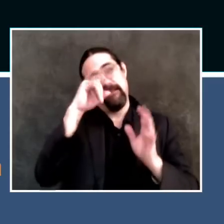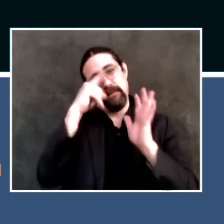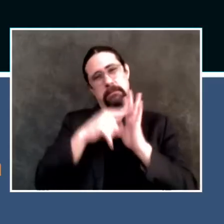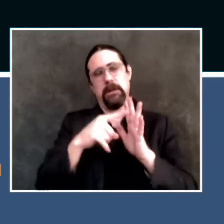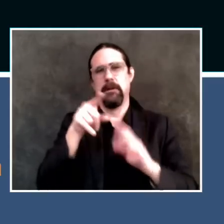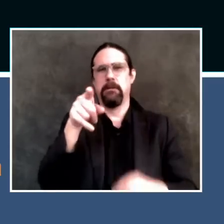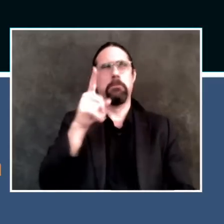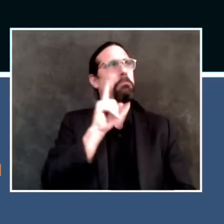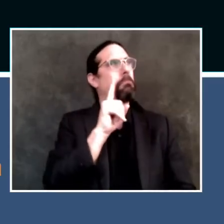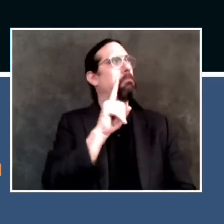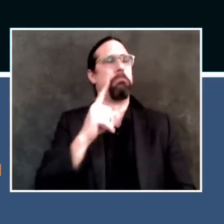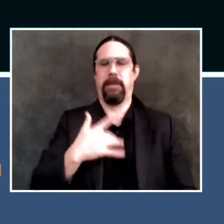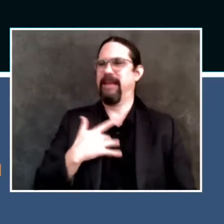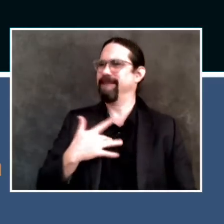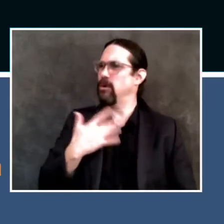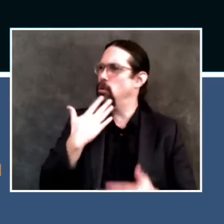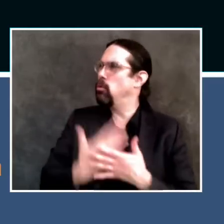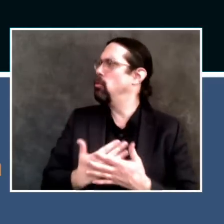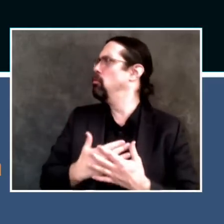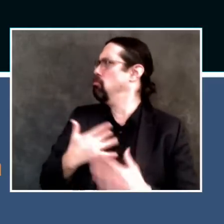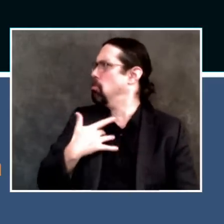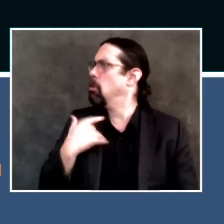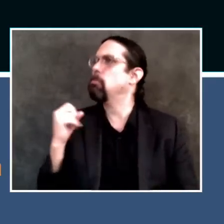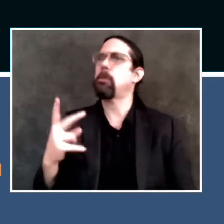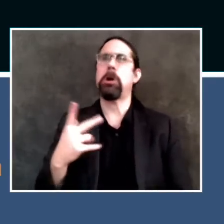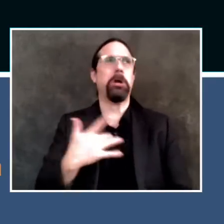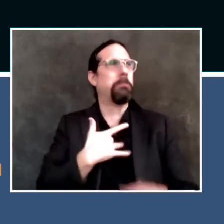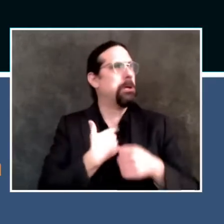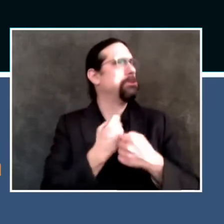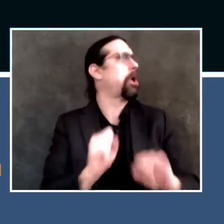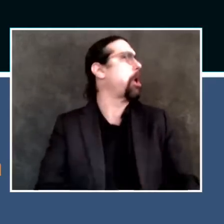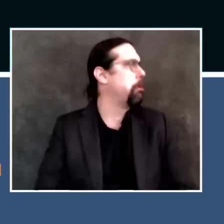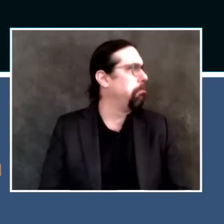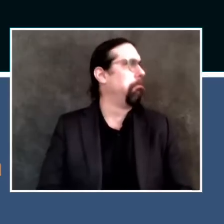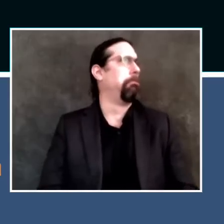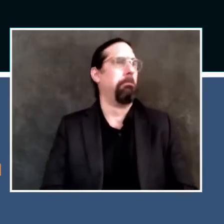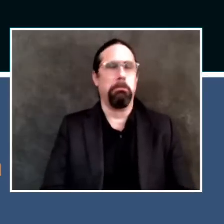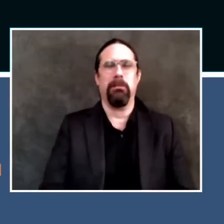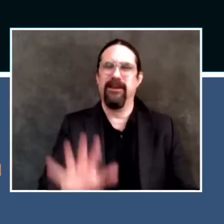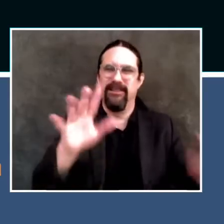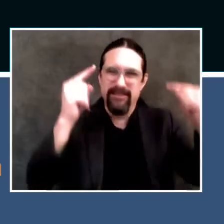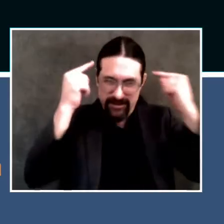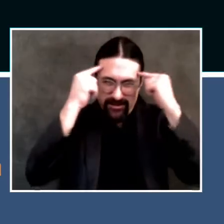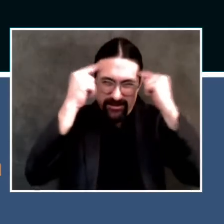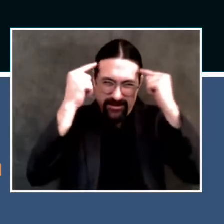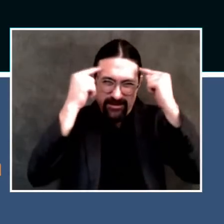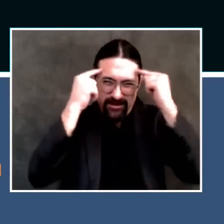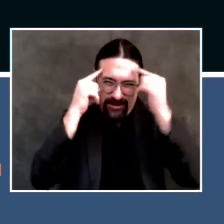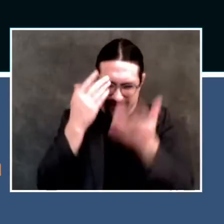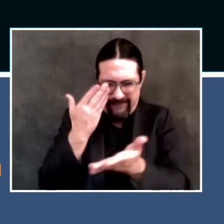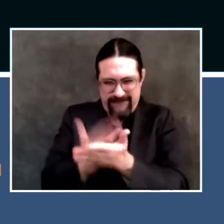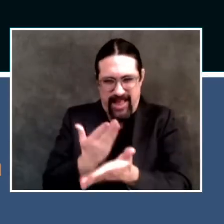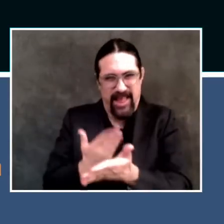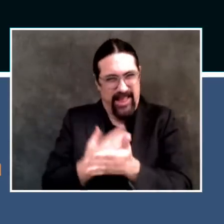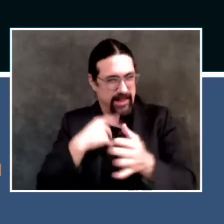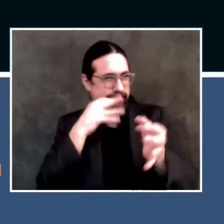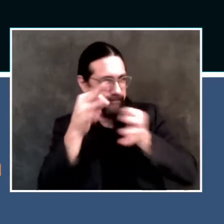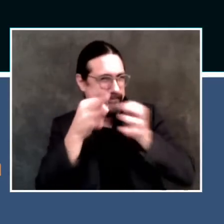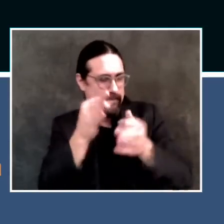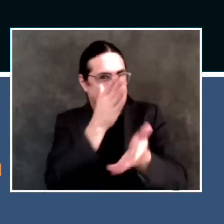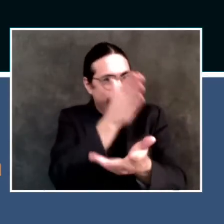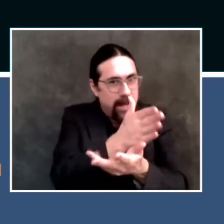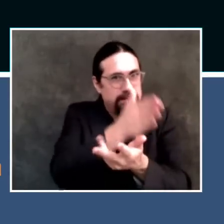restrictions may get to a higher place than we've ever seen them before. That, to me, is incentive to all of us. None of us are enjoying the restrictions we have right